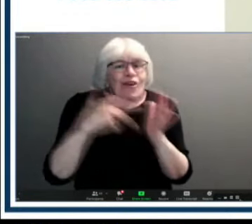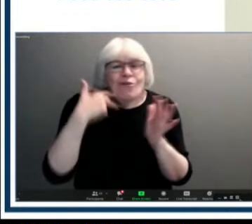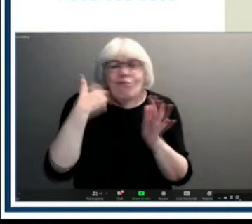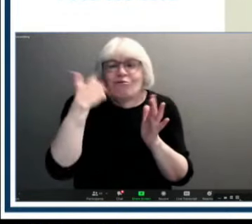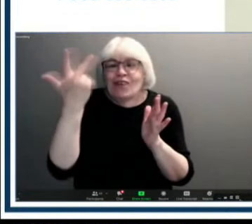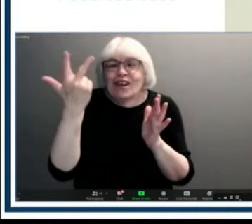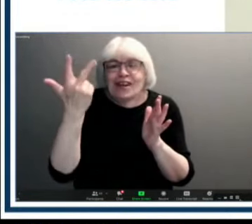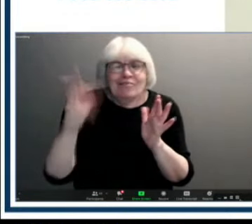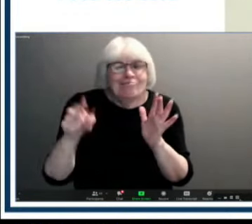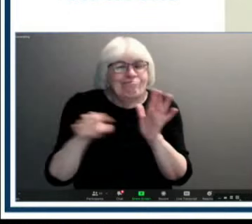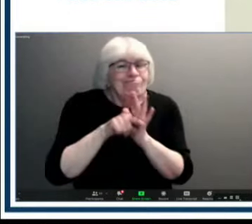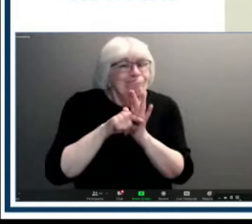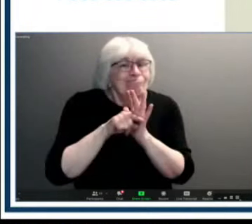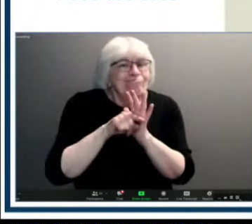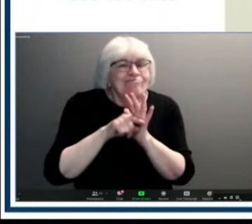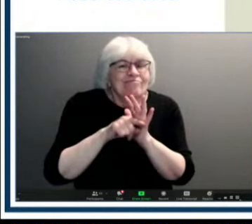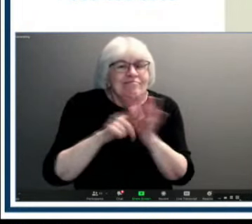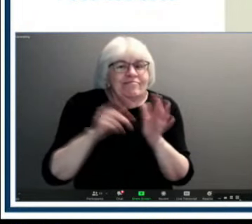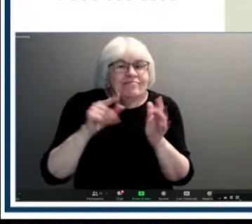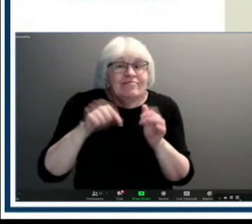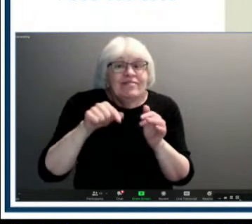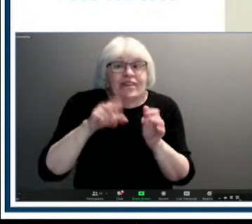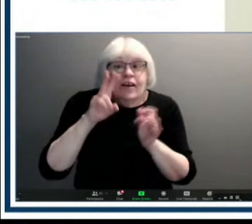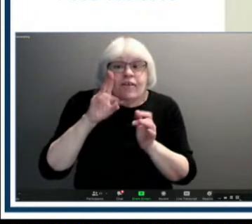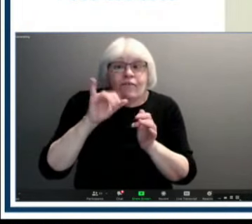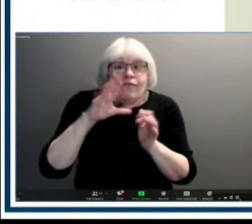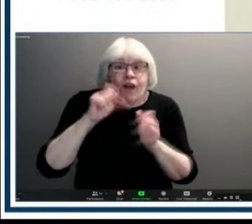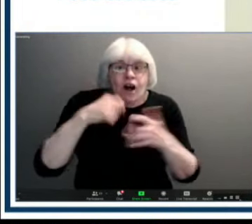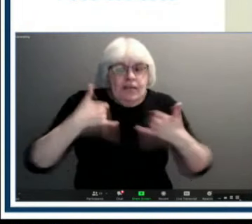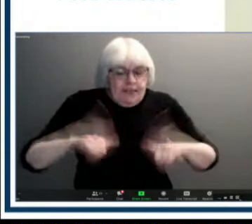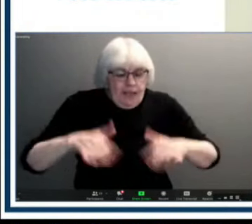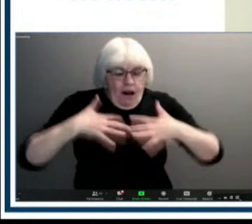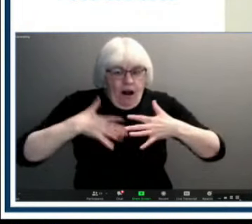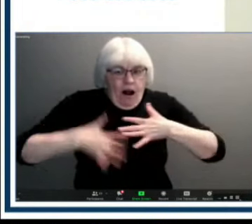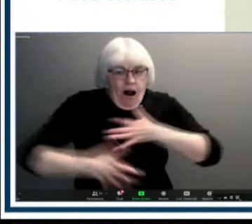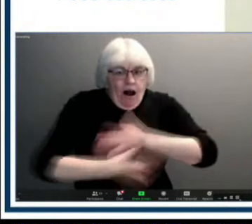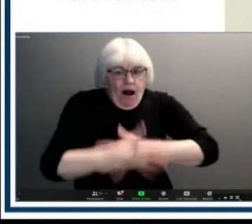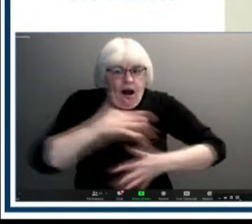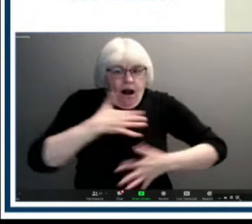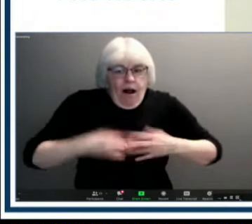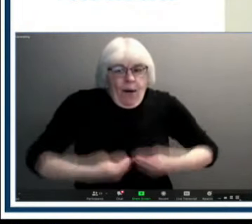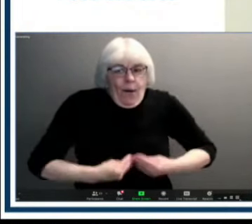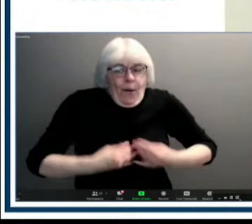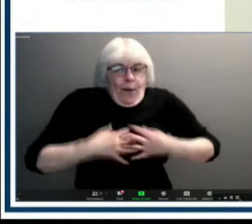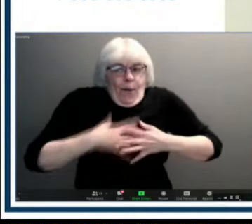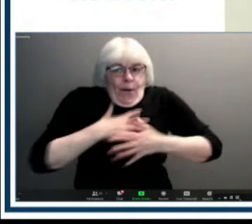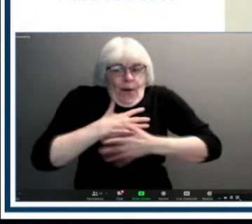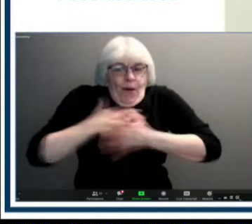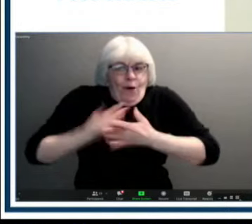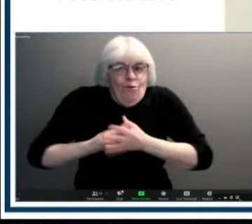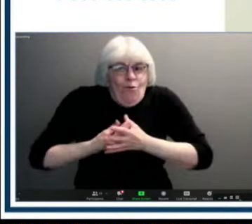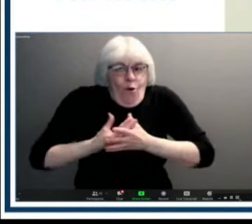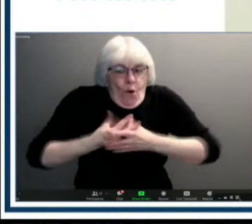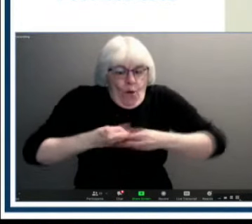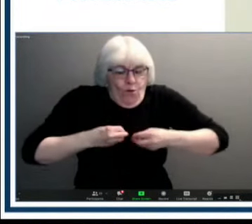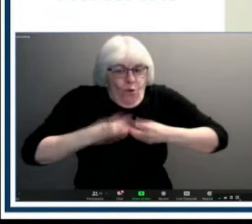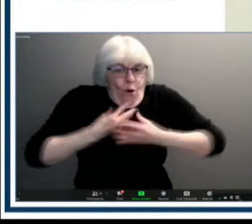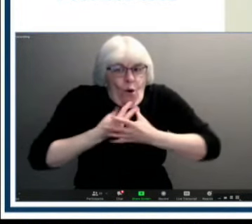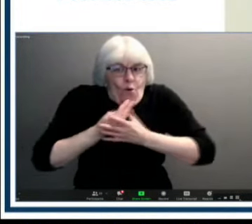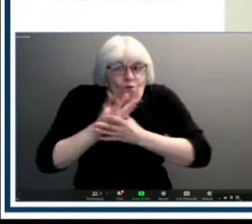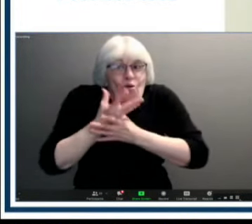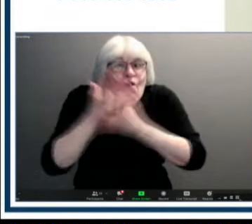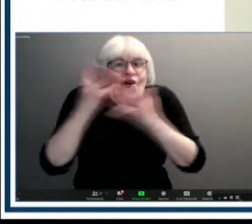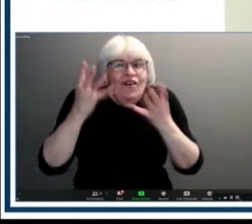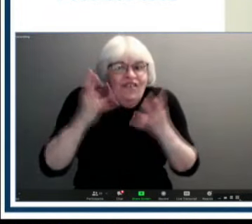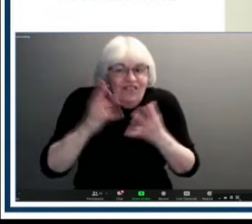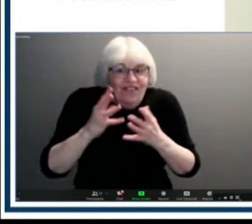be in a person's body, kind of growing, I guess, to use a technical term, for at least 72 hours. So we're